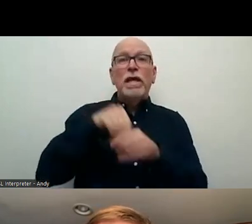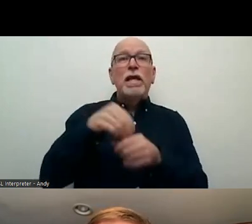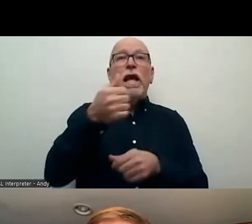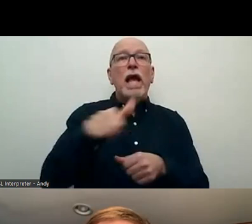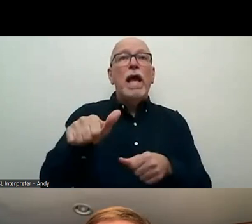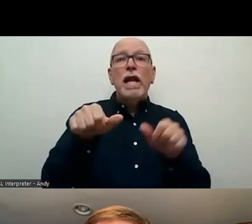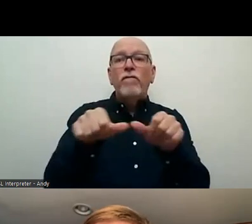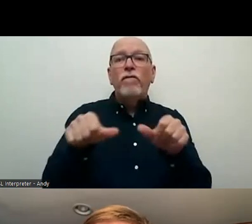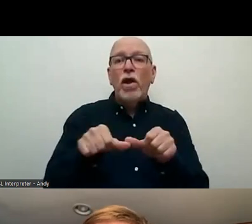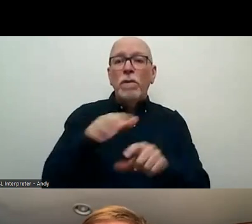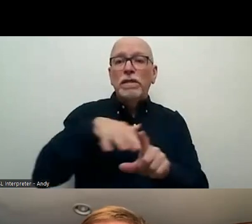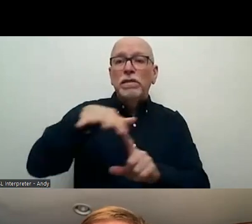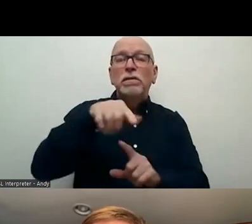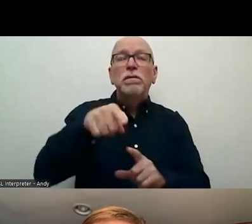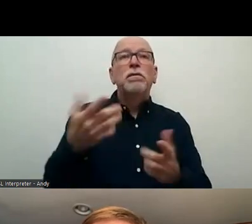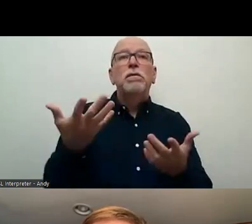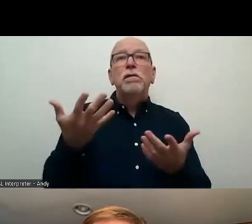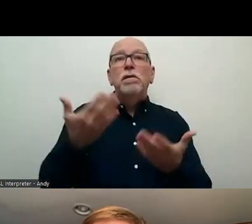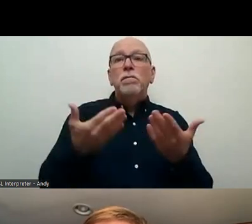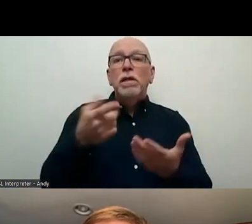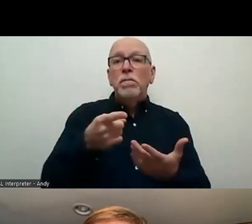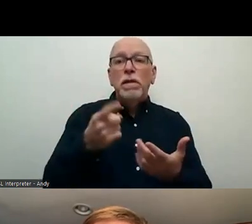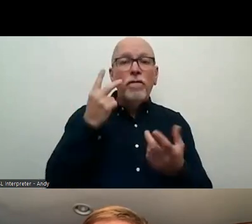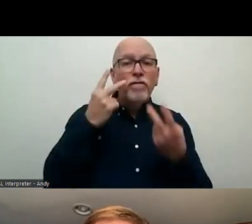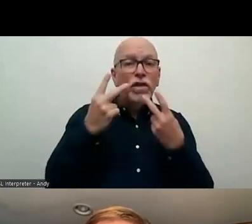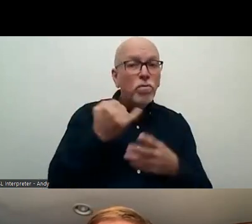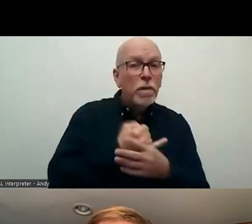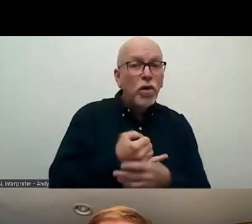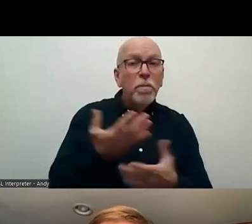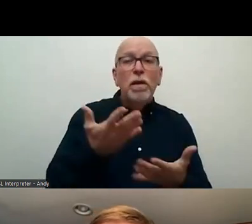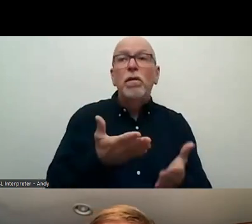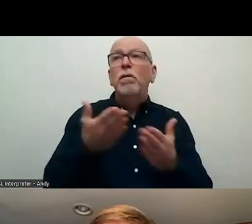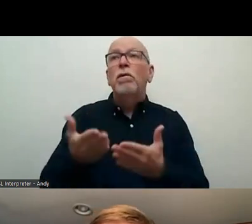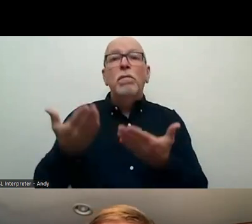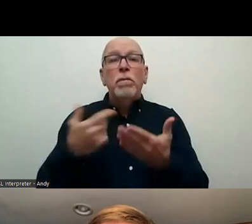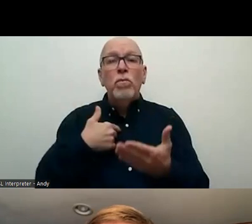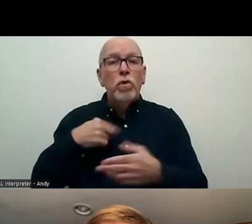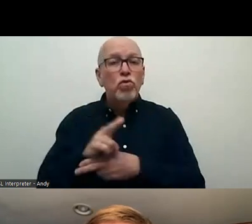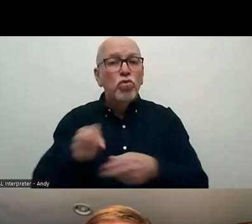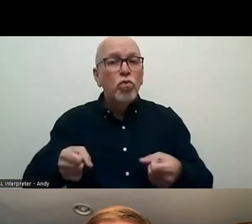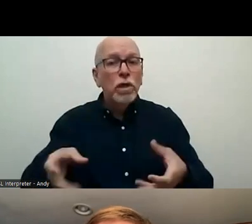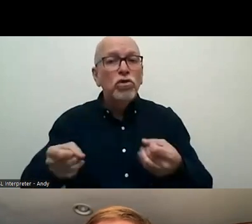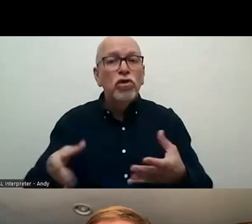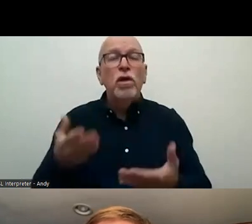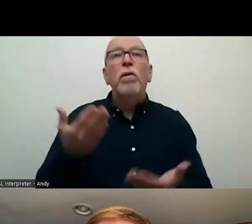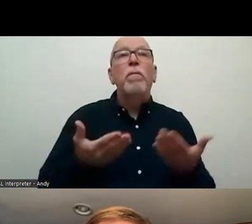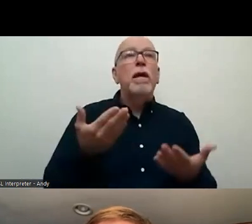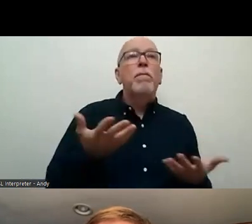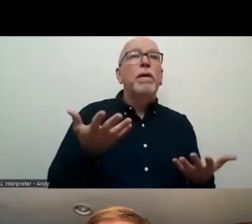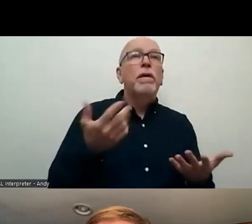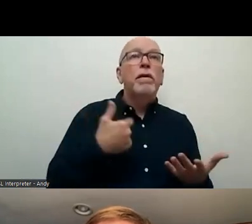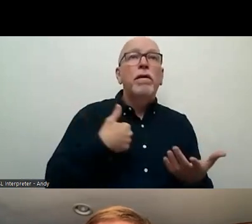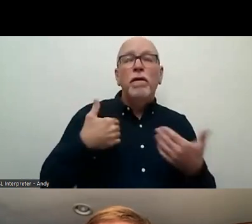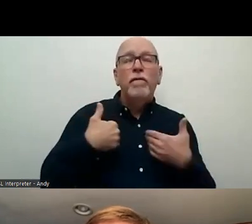whether it's a vision impairment or whether we use a wheelchair or whether we have